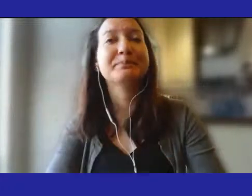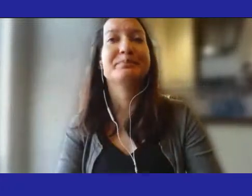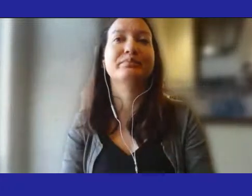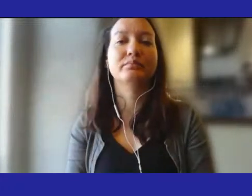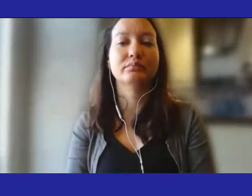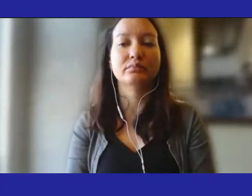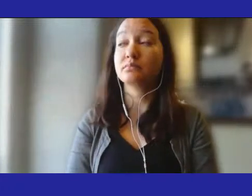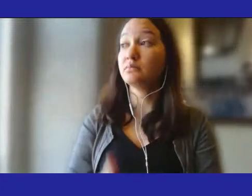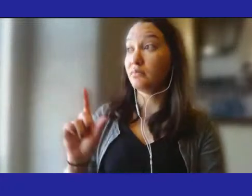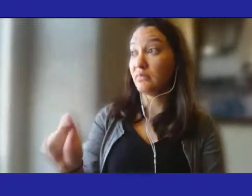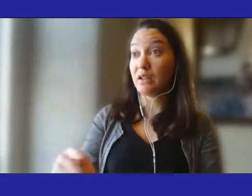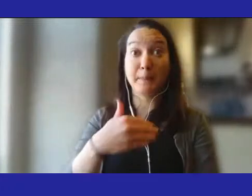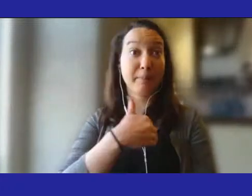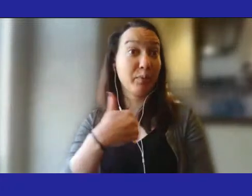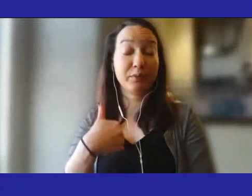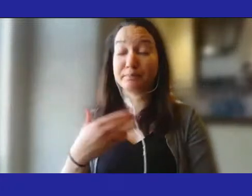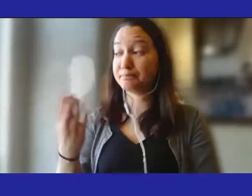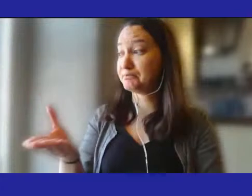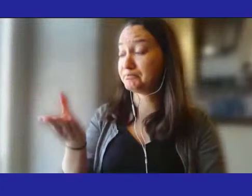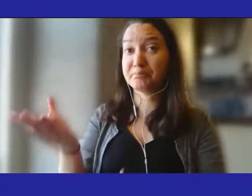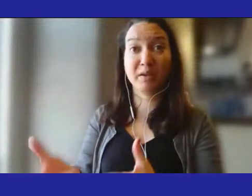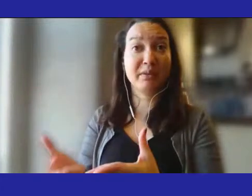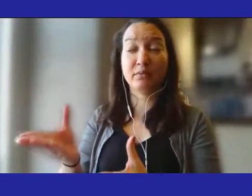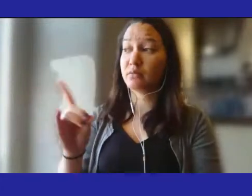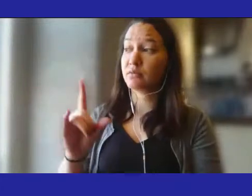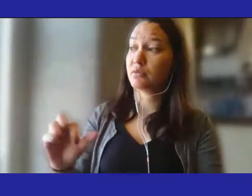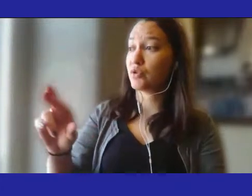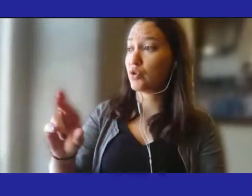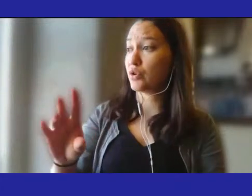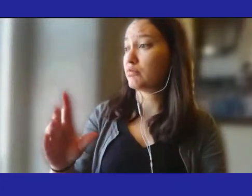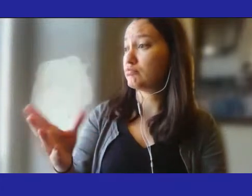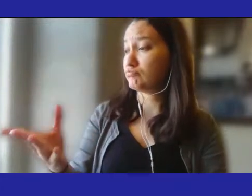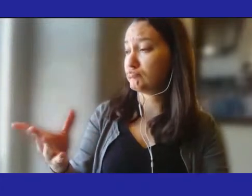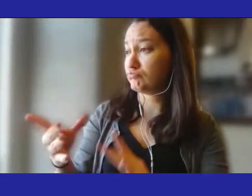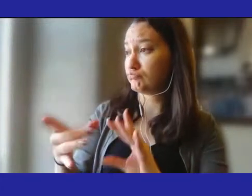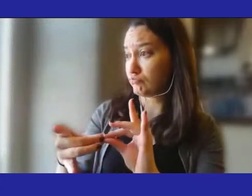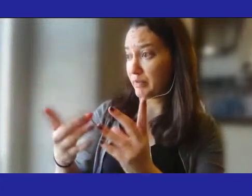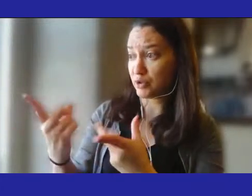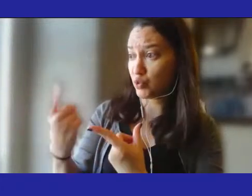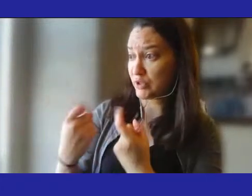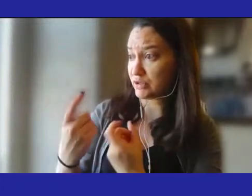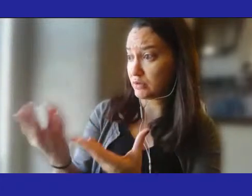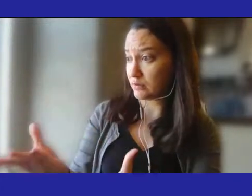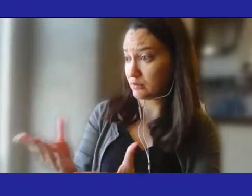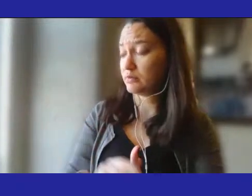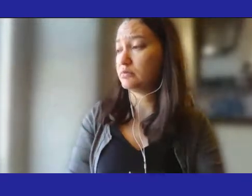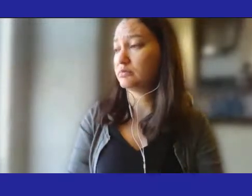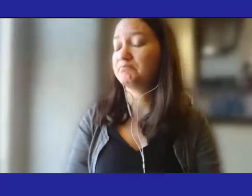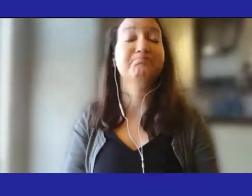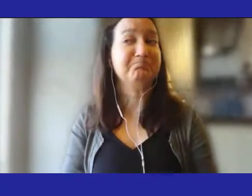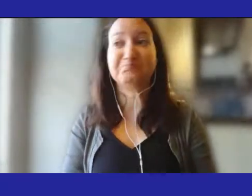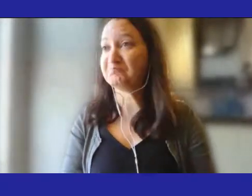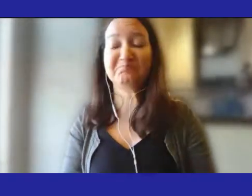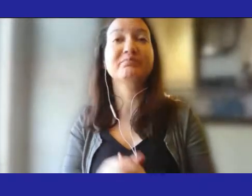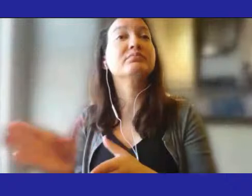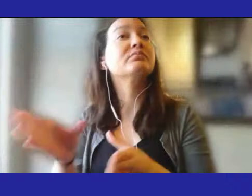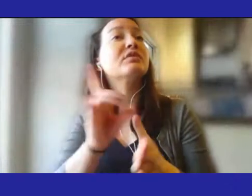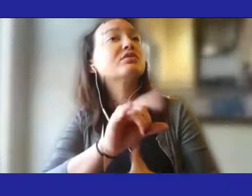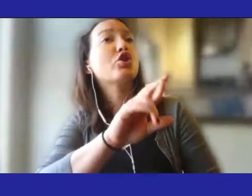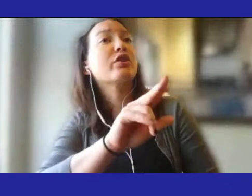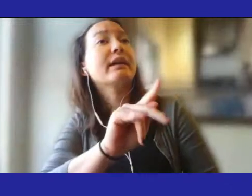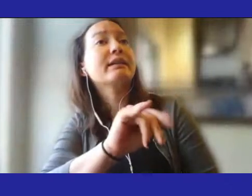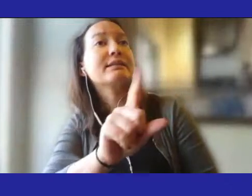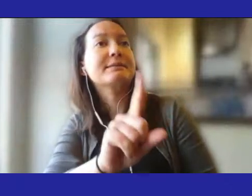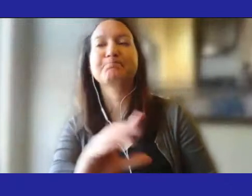each member individually, maybe Dr. Martone, start with you. Any comments, questions? Thank you. Super, Dr. Katz. No, as you've heard, I mean, this